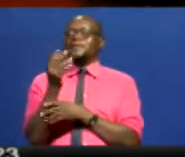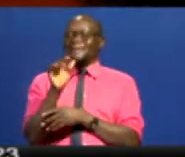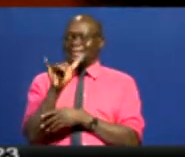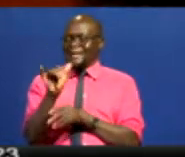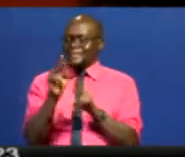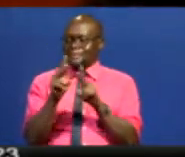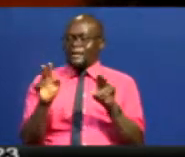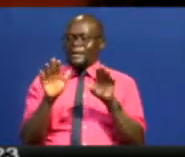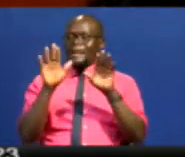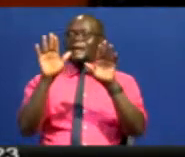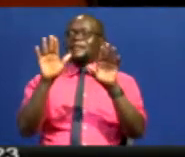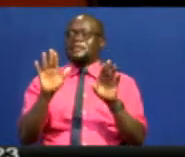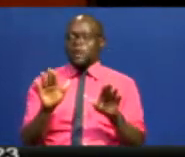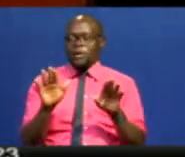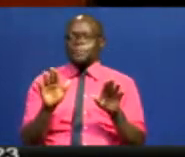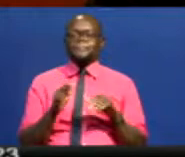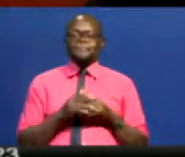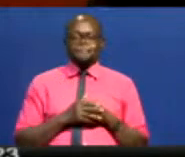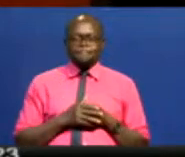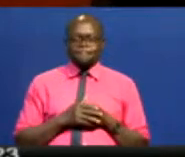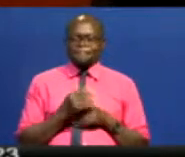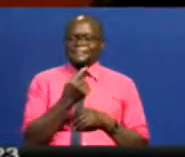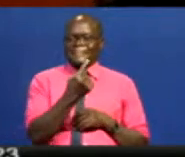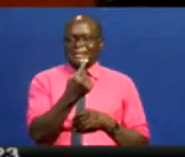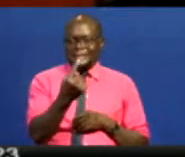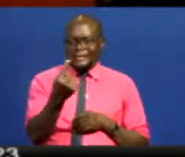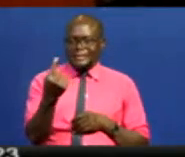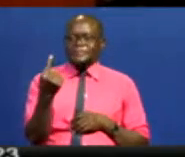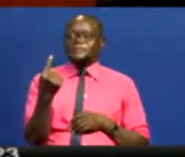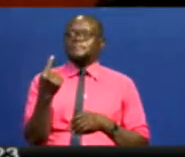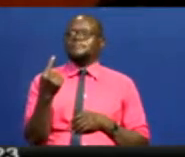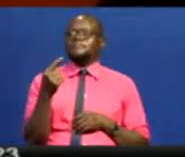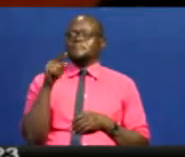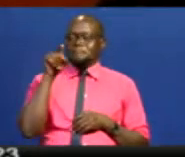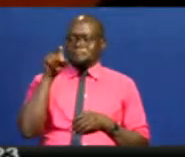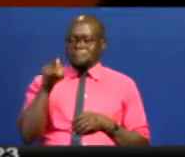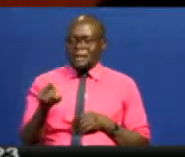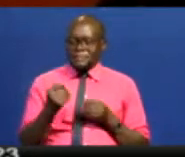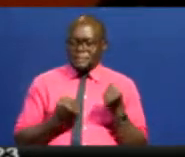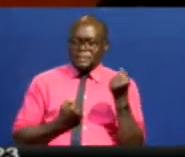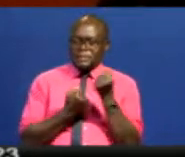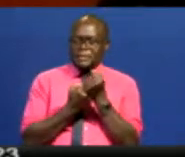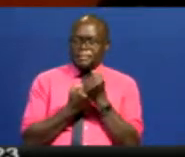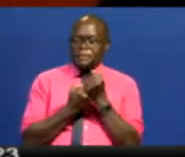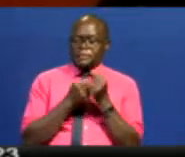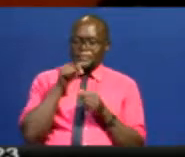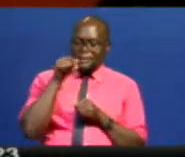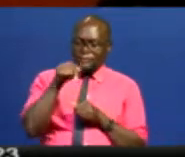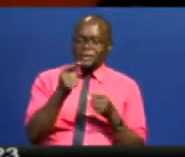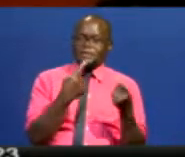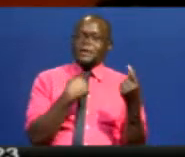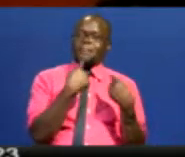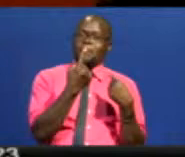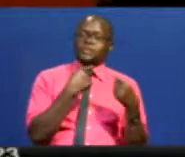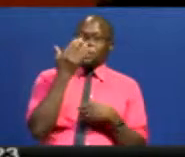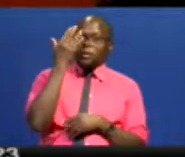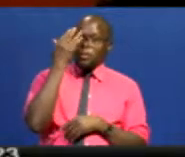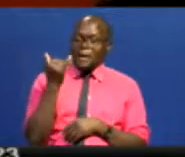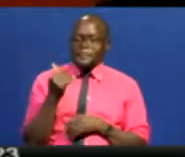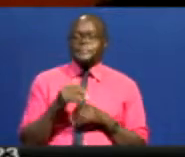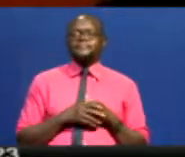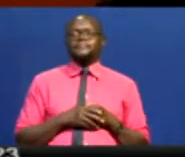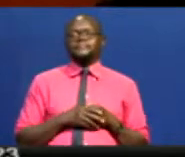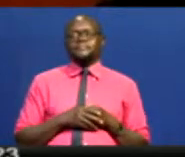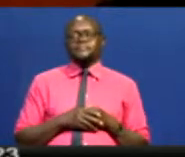very critical, and each one of us has to support this particular motion because of